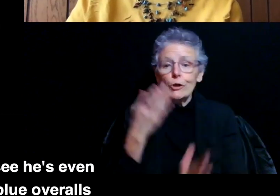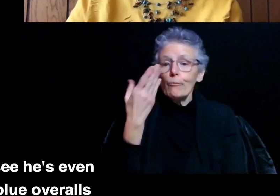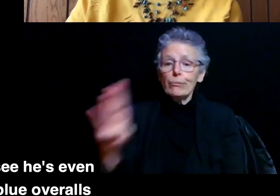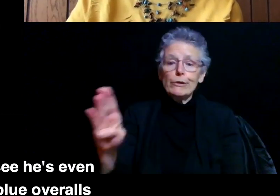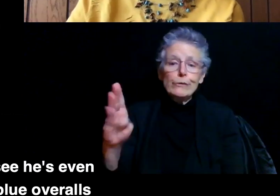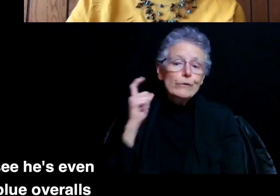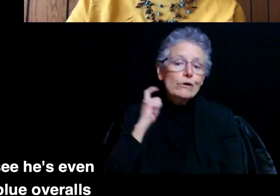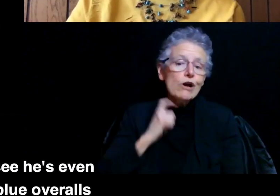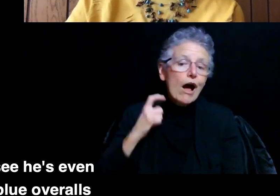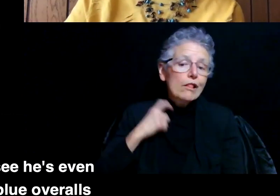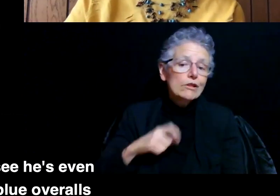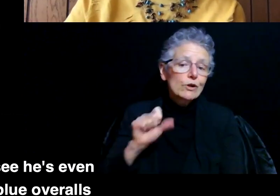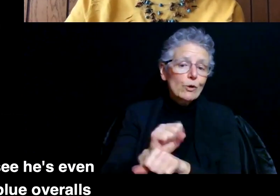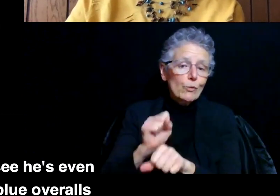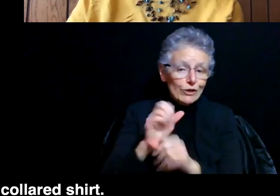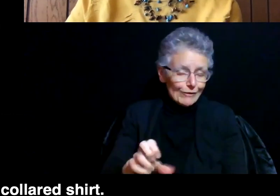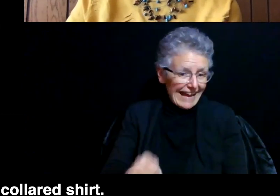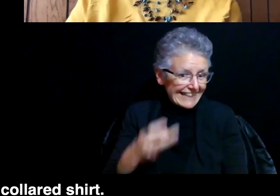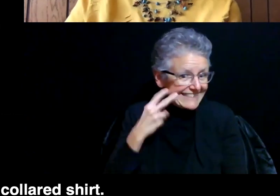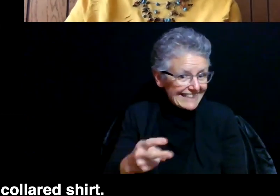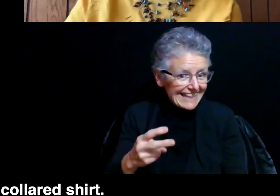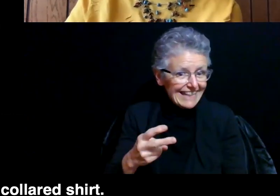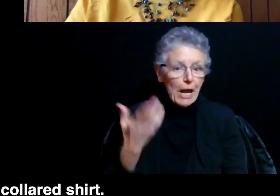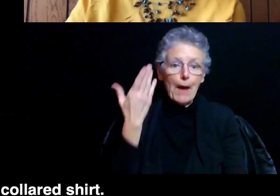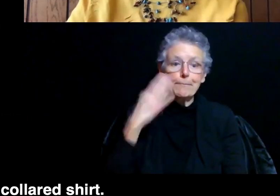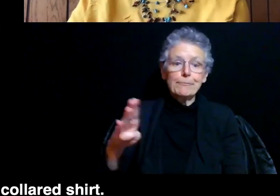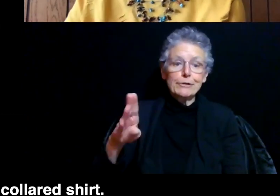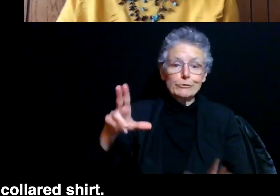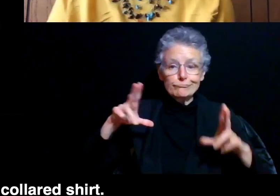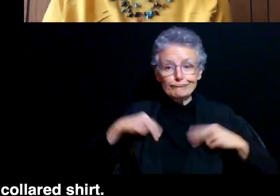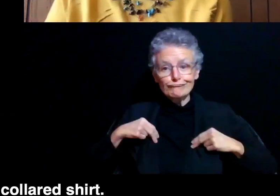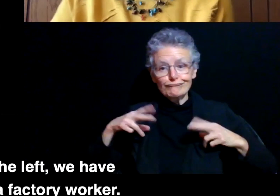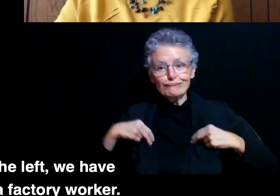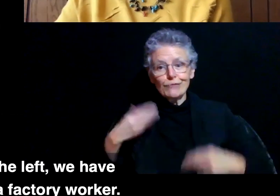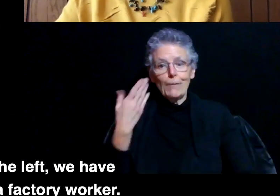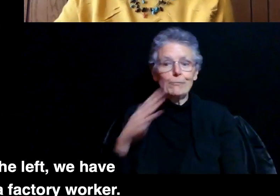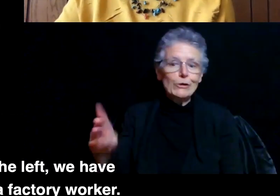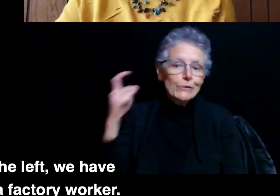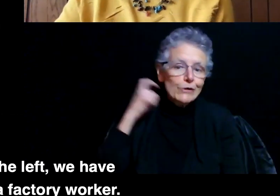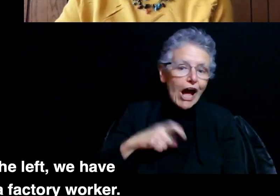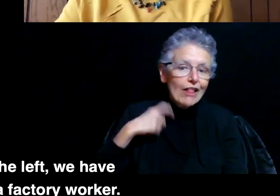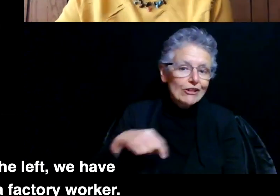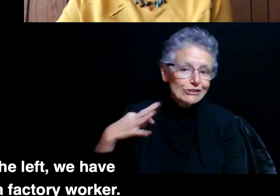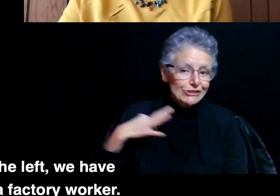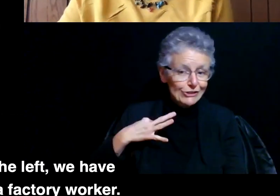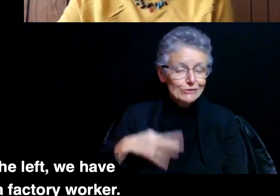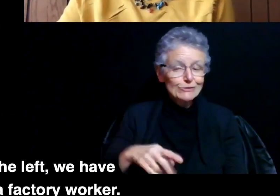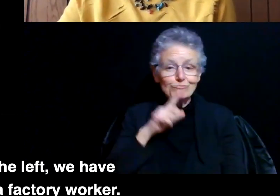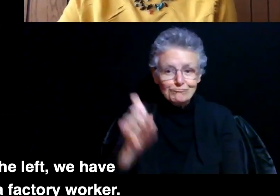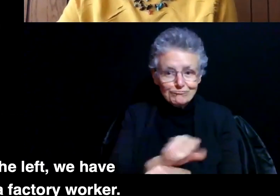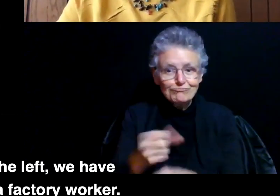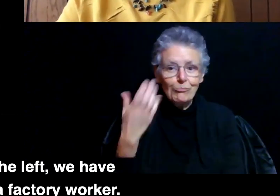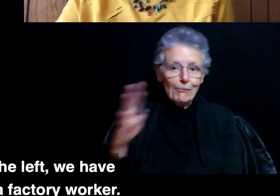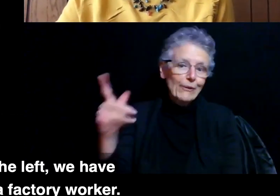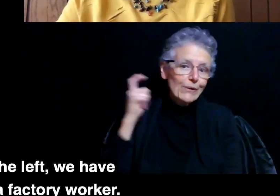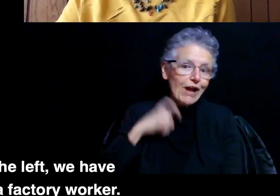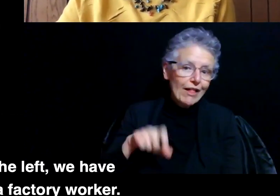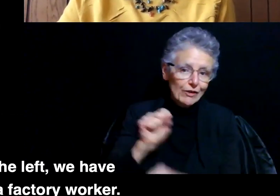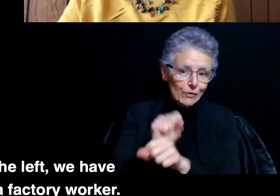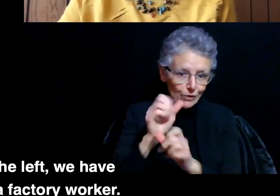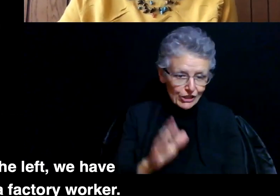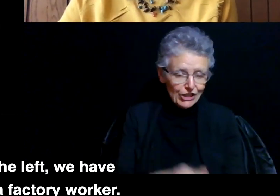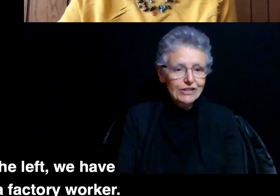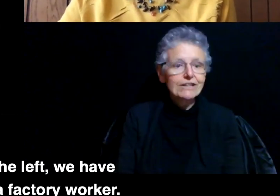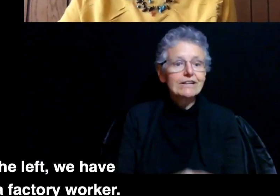You can see he's even wearing blue overalls and a blue-collared shirt. And so on the left, we have the detail of